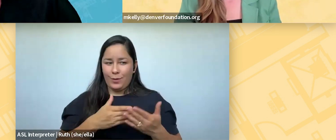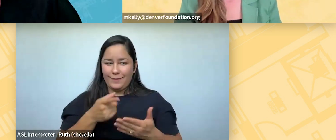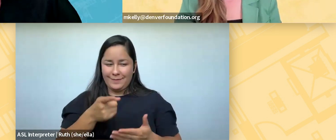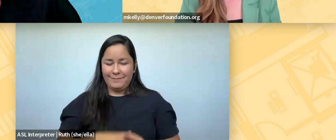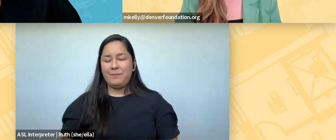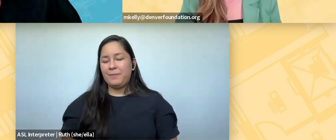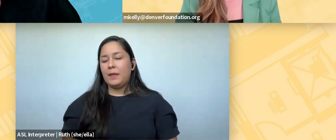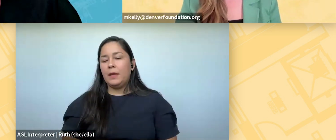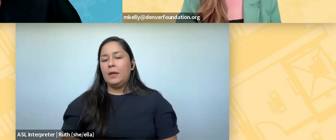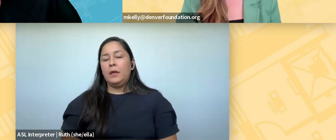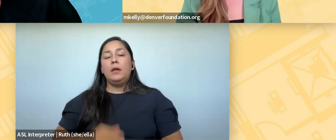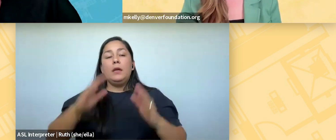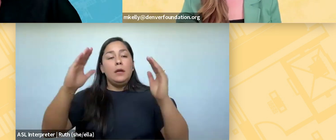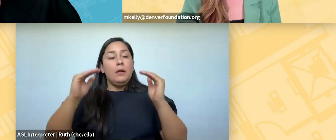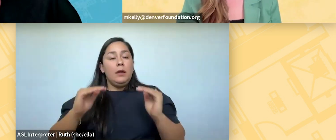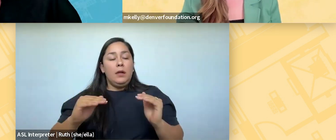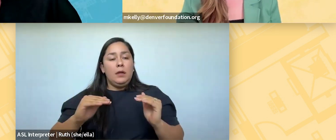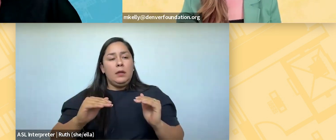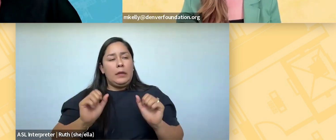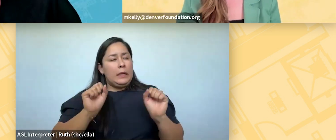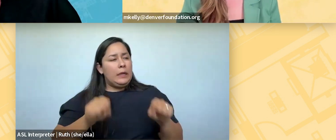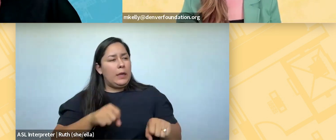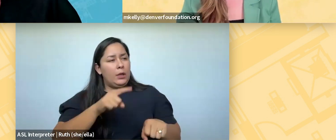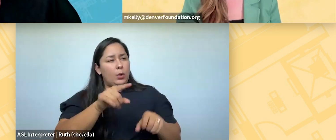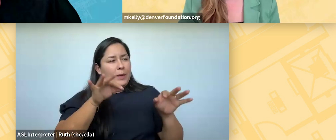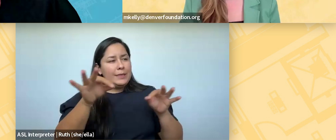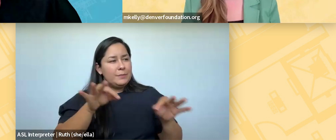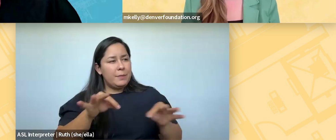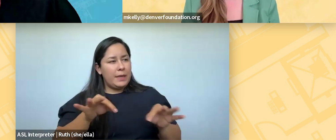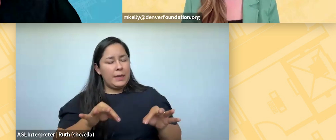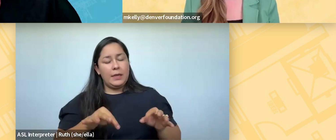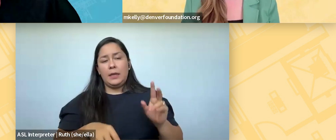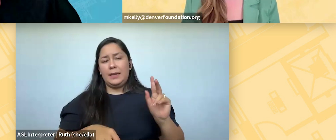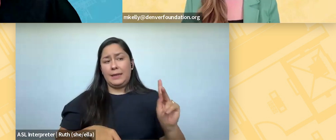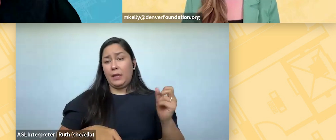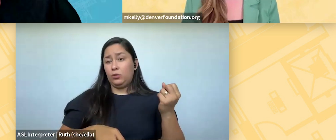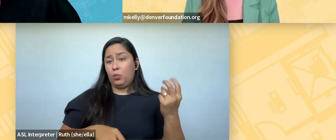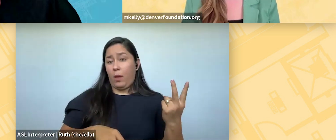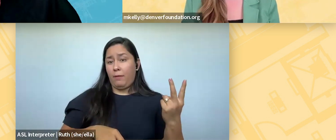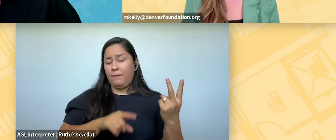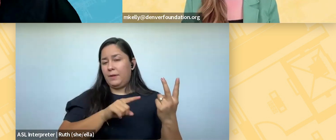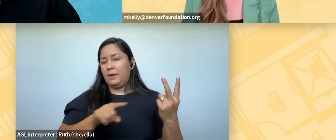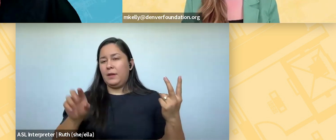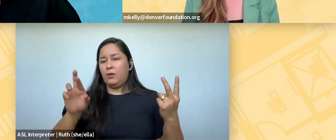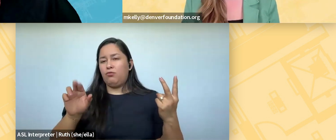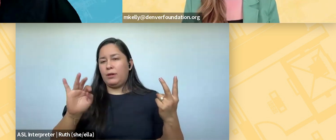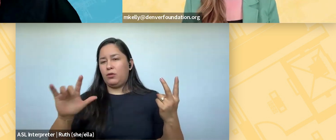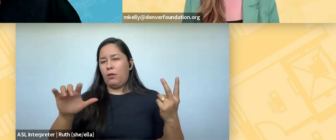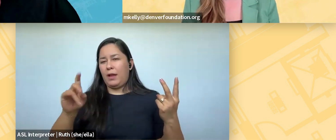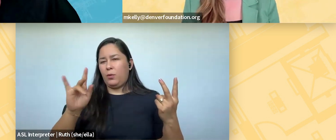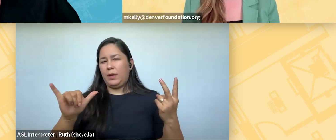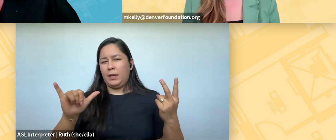ease. The next question I have here is, can you explain the connection between K-12 education and racial equity?